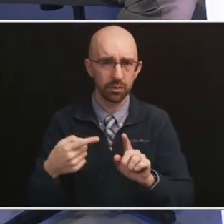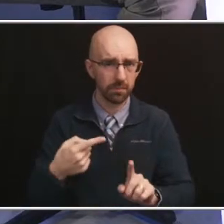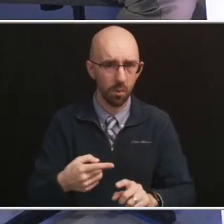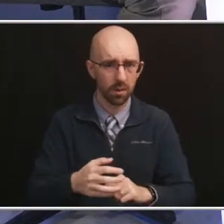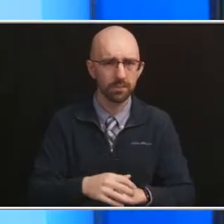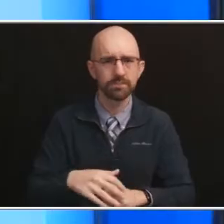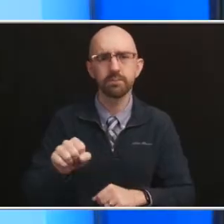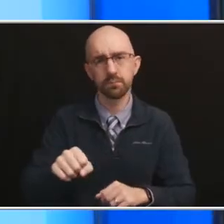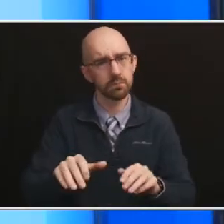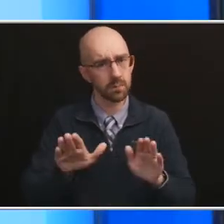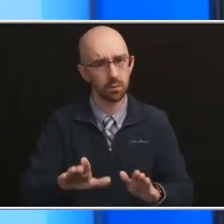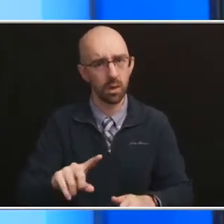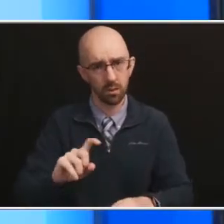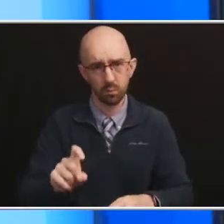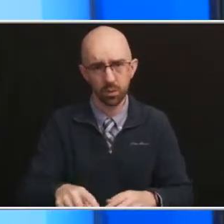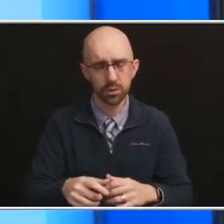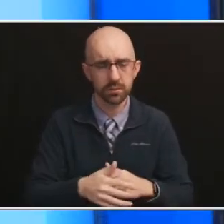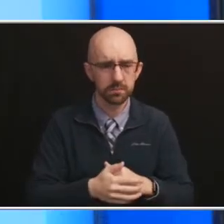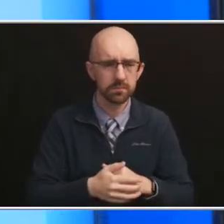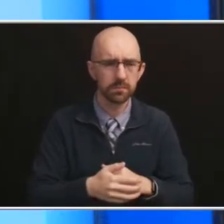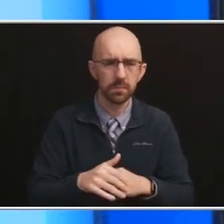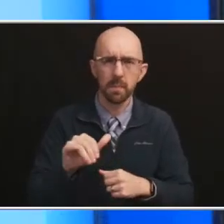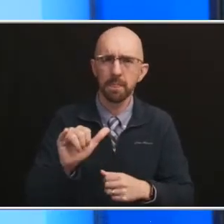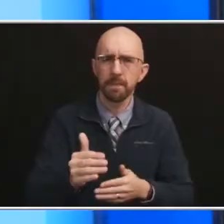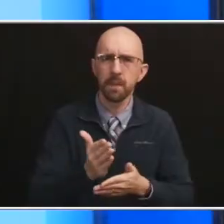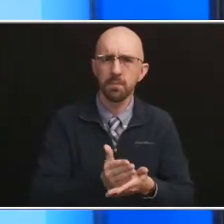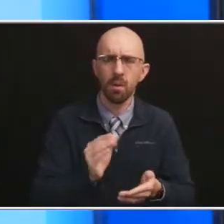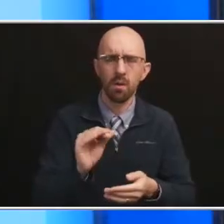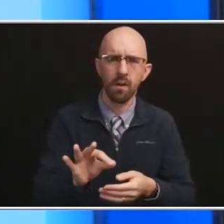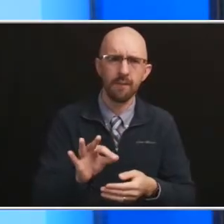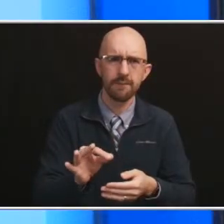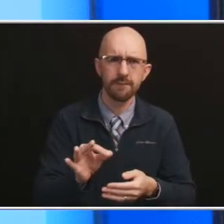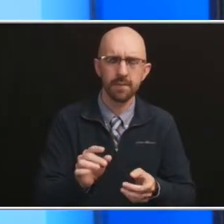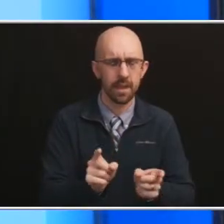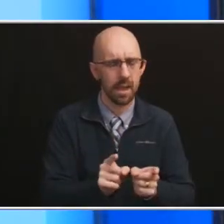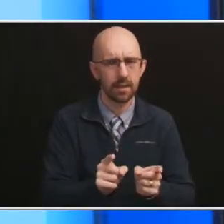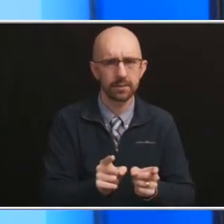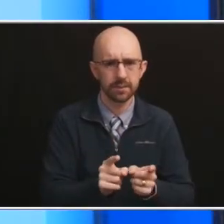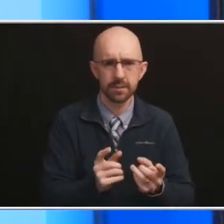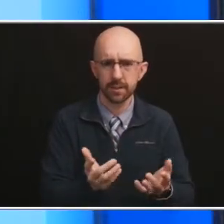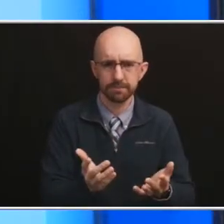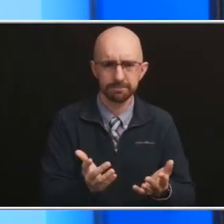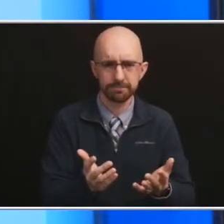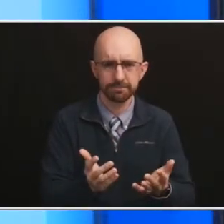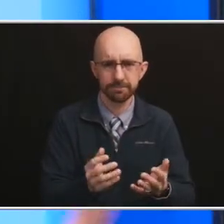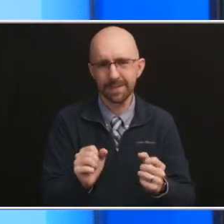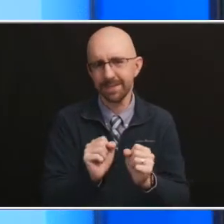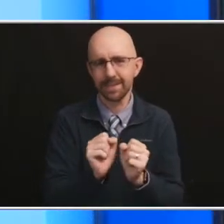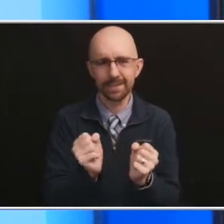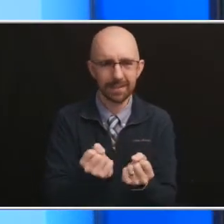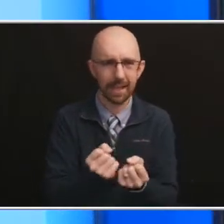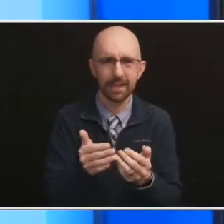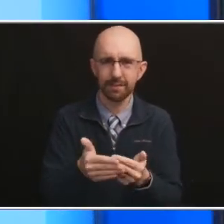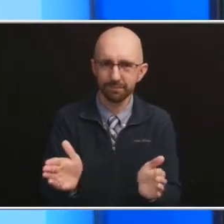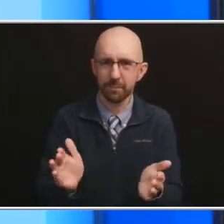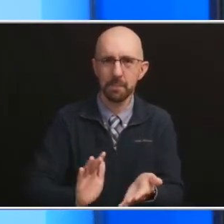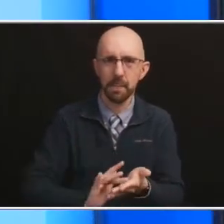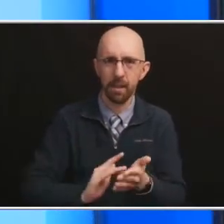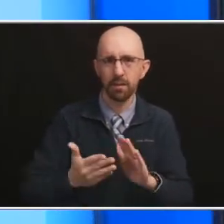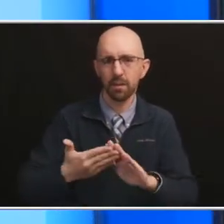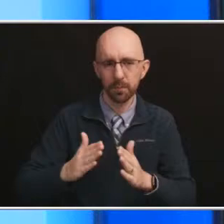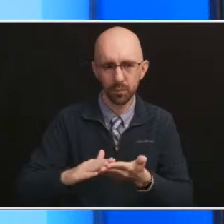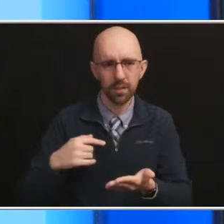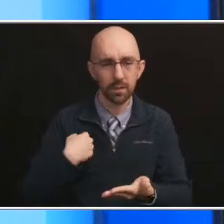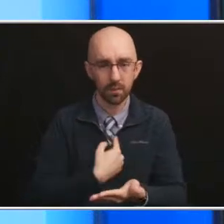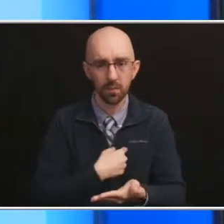great question. I think that's part of, as a society, right, as a medical community, we have to take